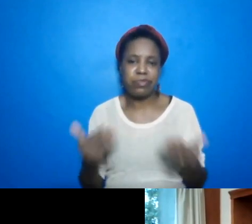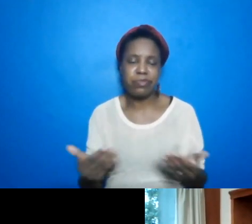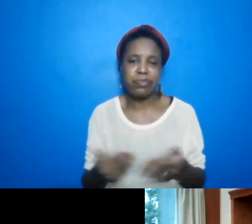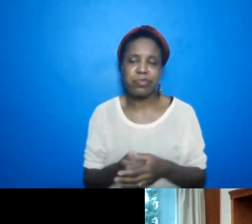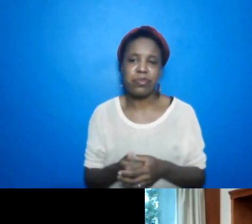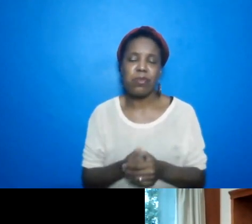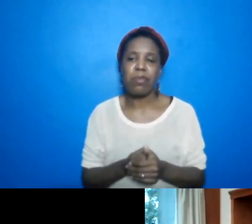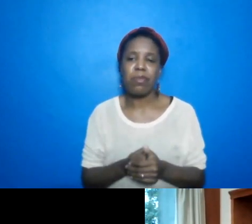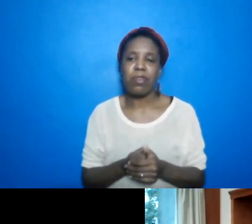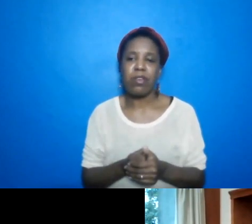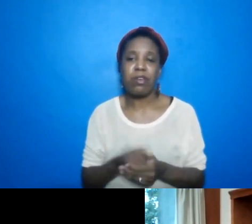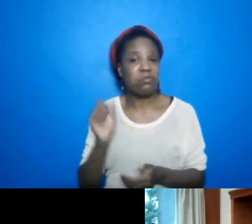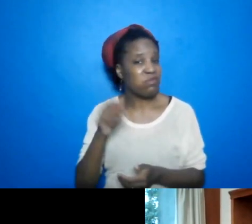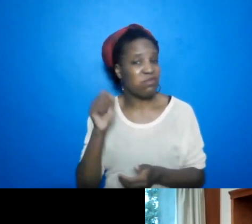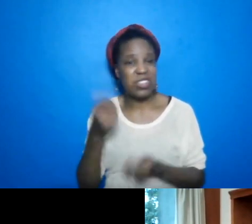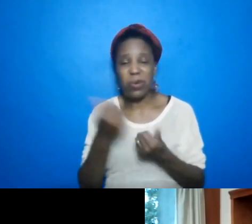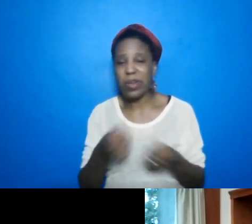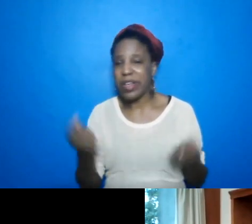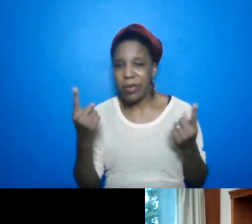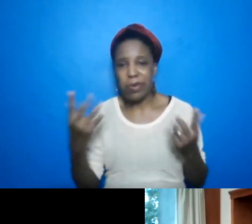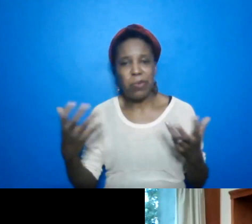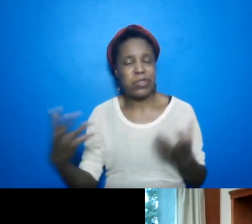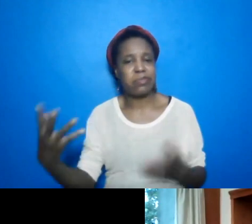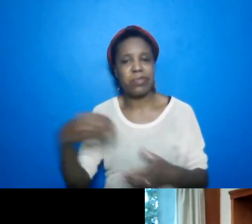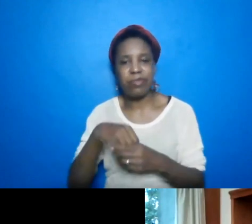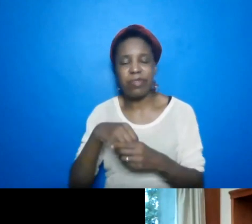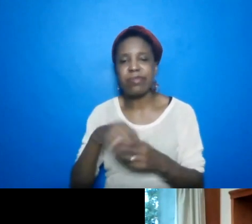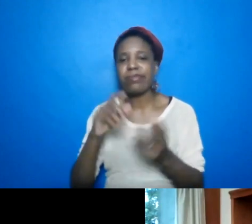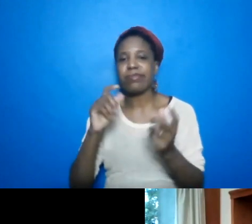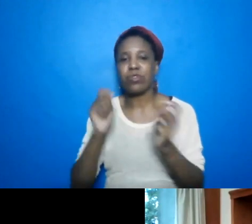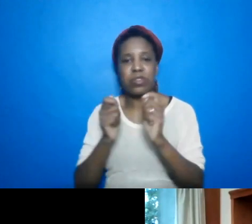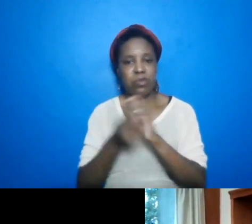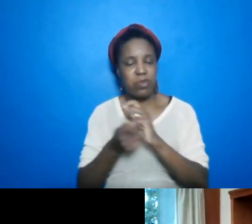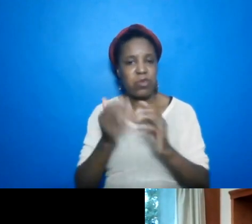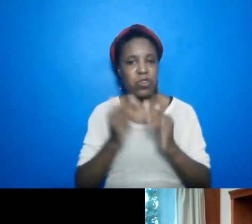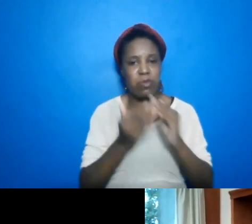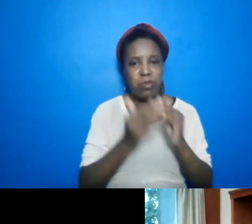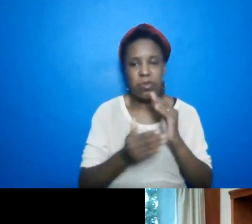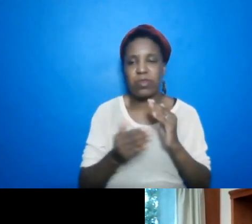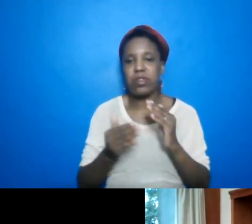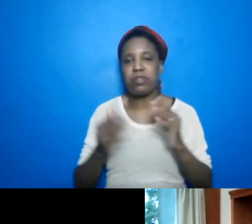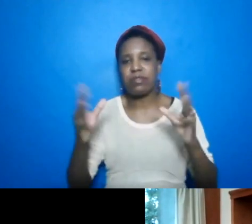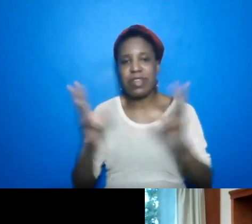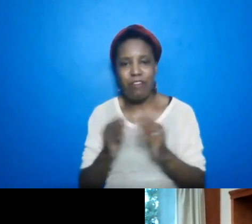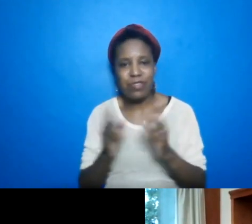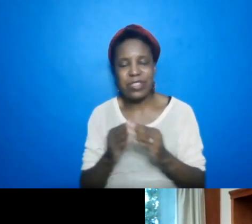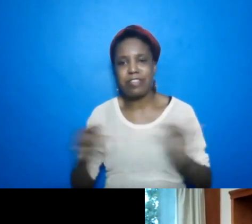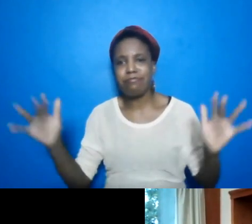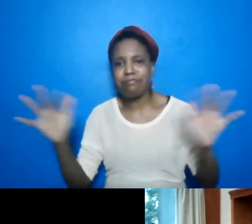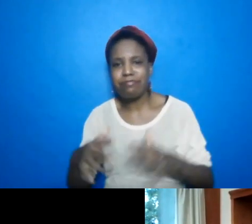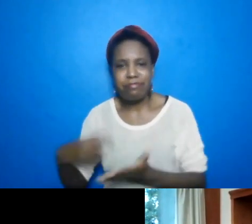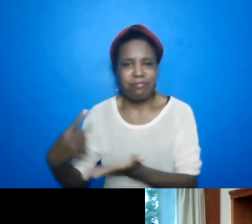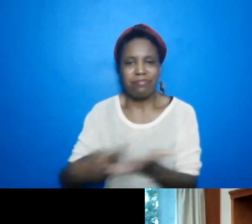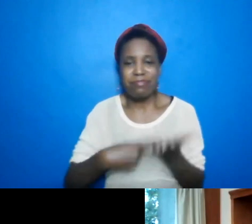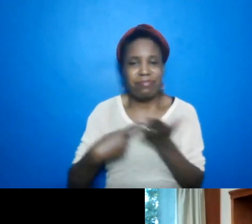to be involved with transformative community conferencing. My real hope is, it's aspirational at this